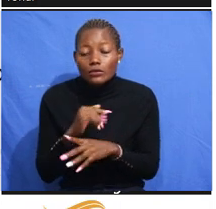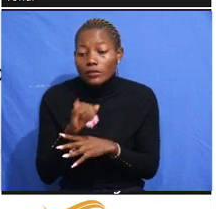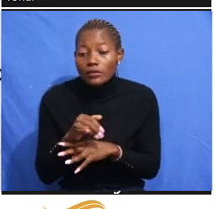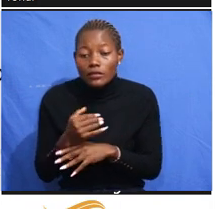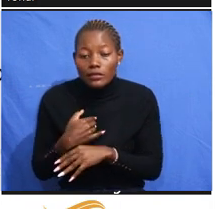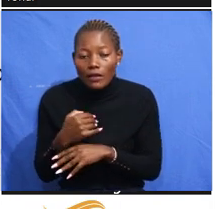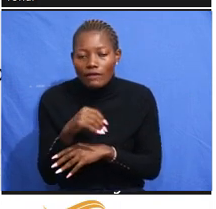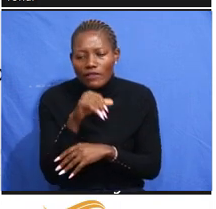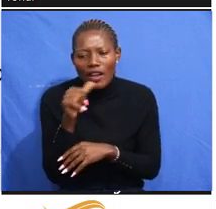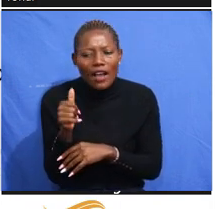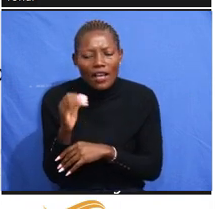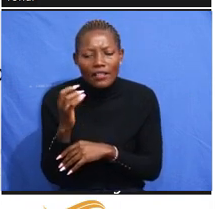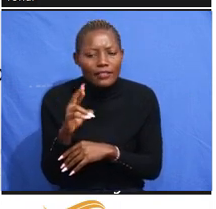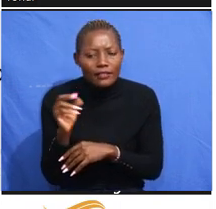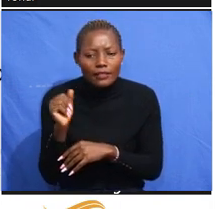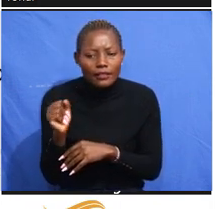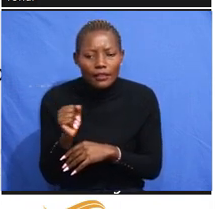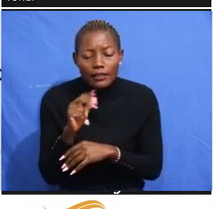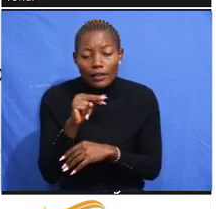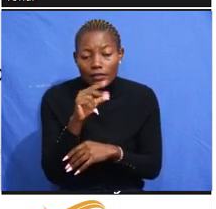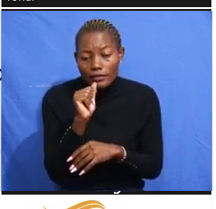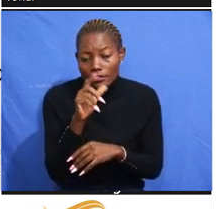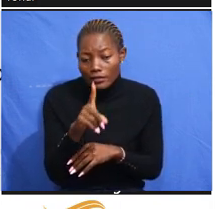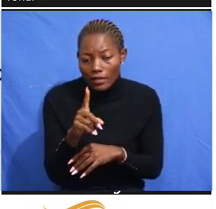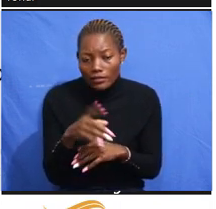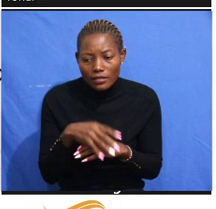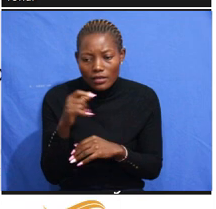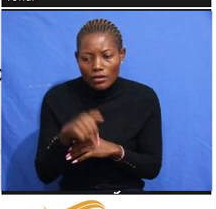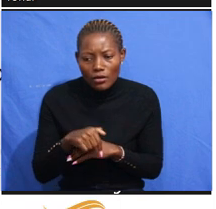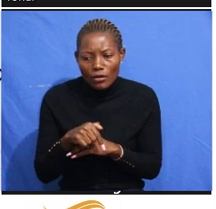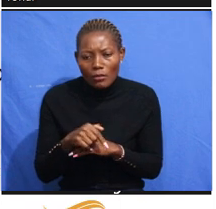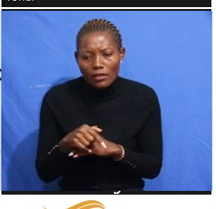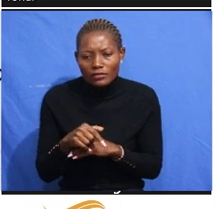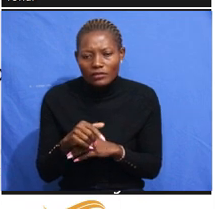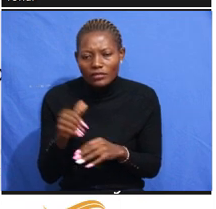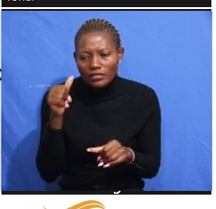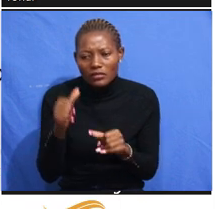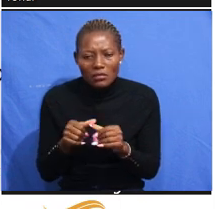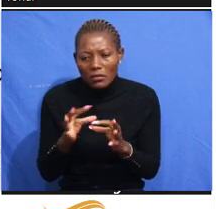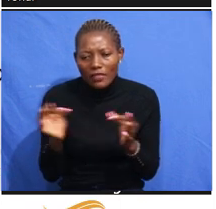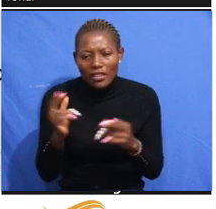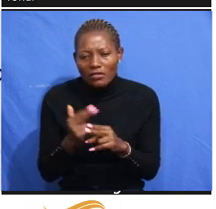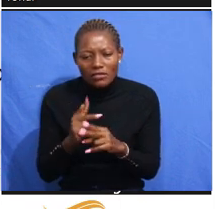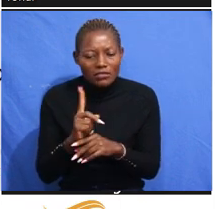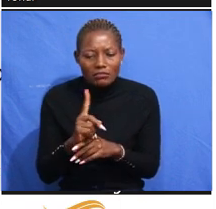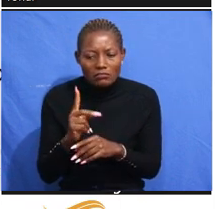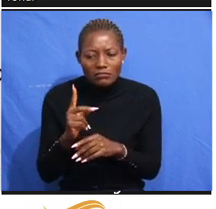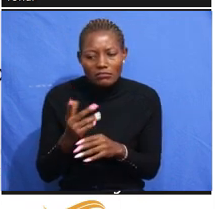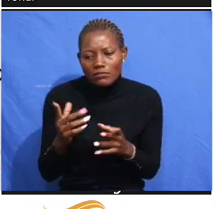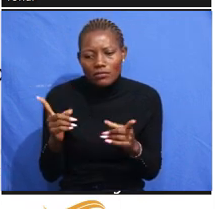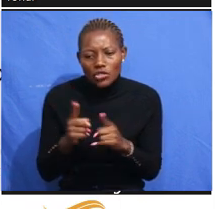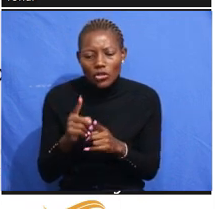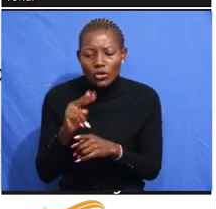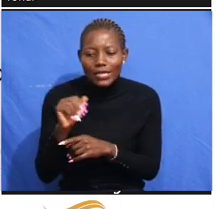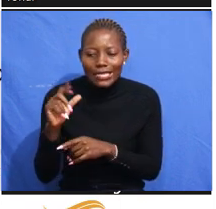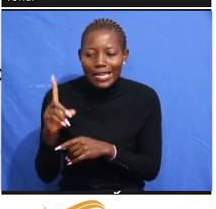carriers. We've got what is called NAD. You don't have to remember that long name. We normally just talk about NAD or